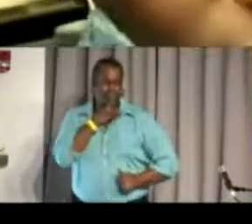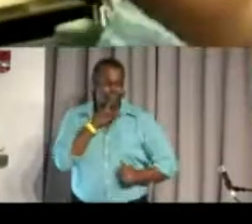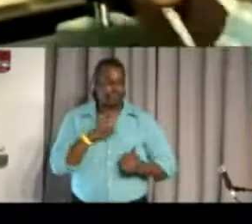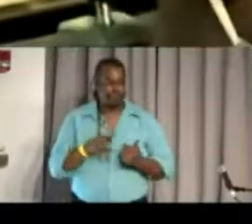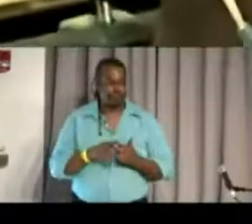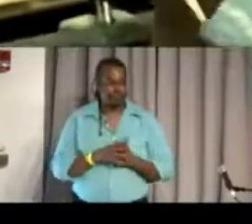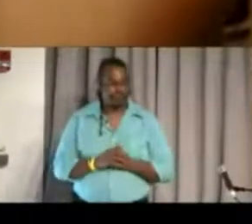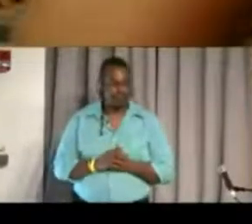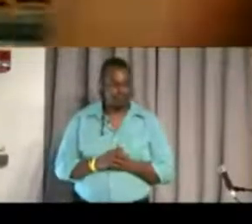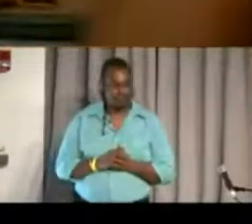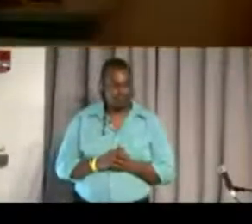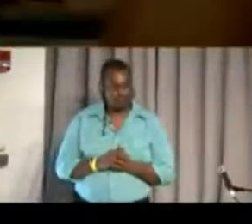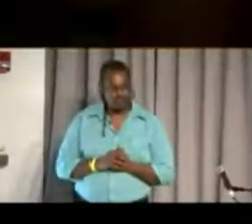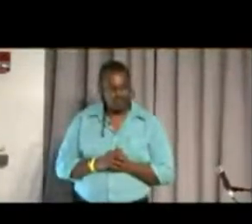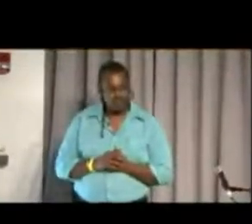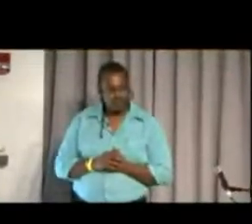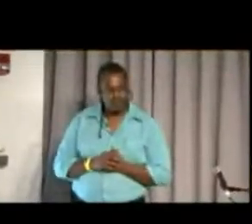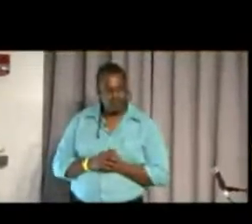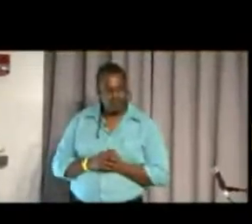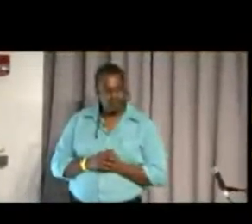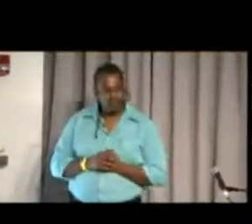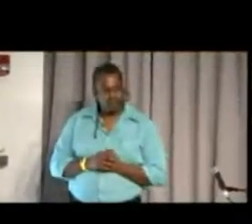We still help.